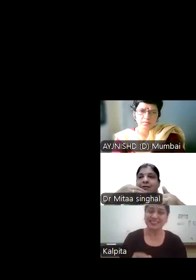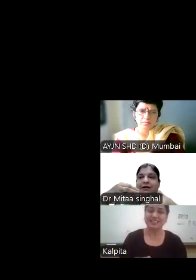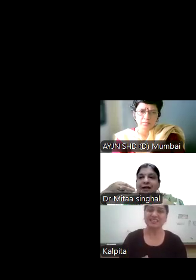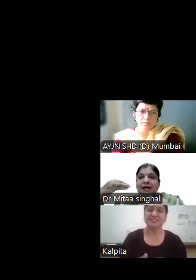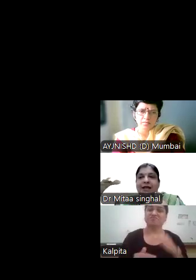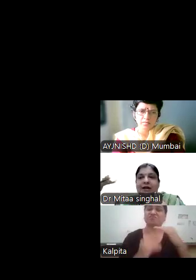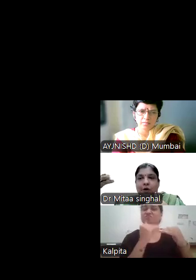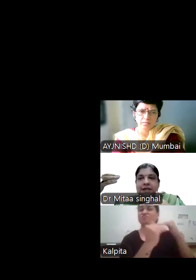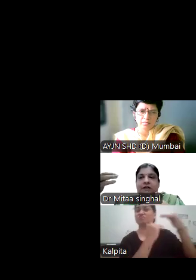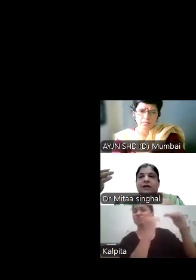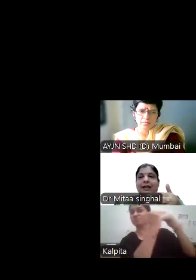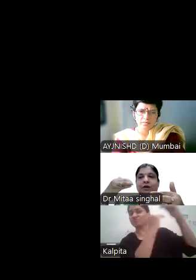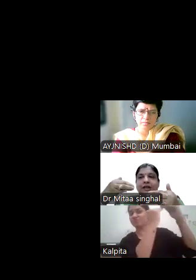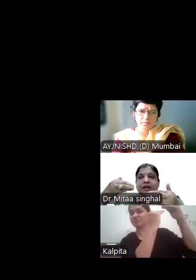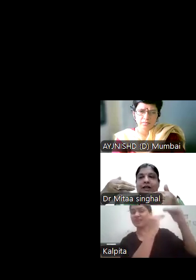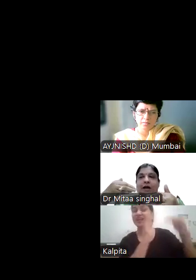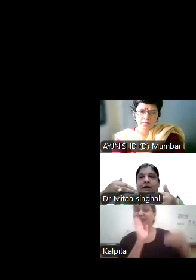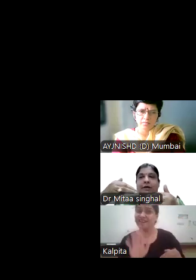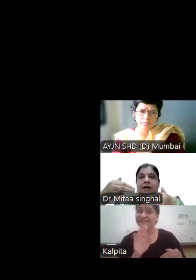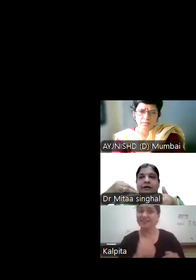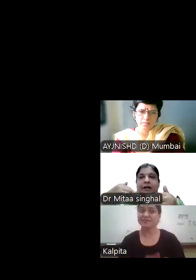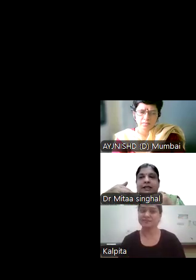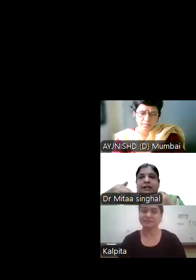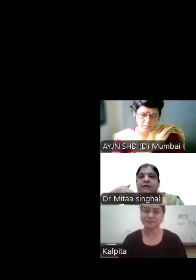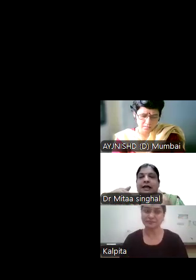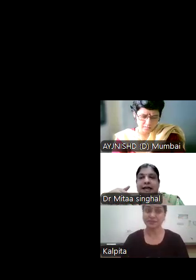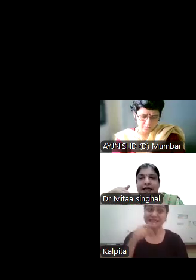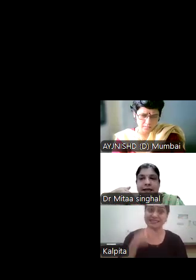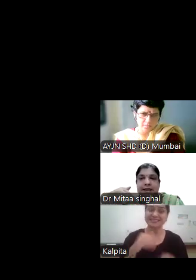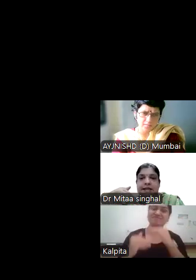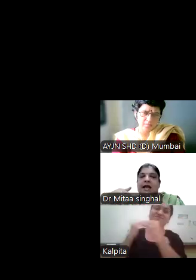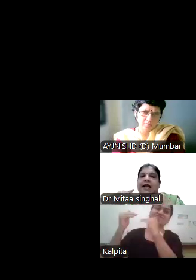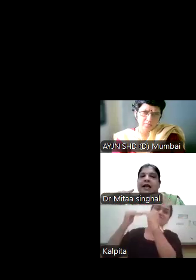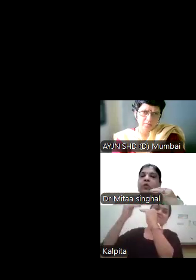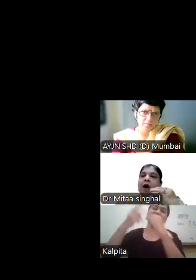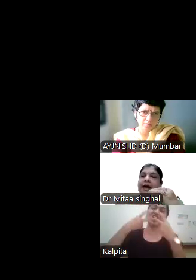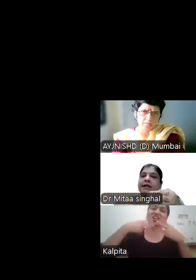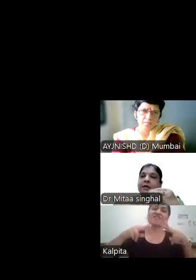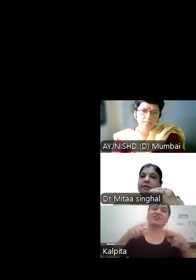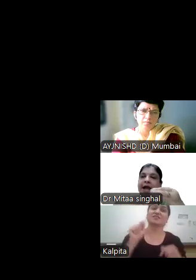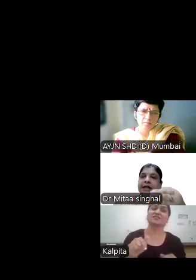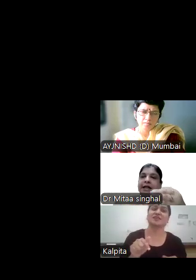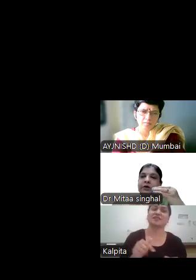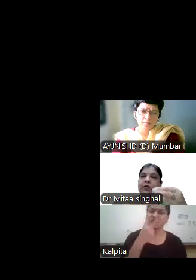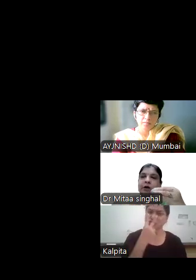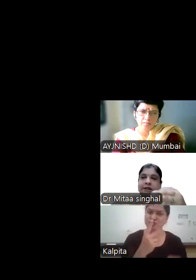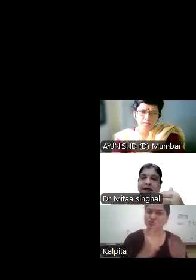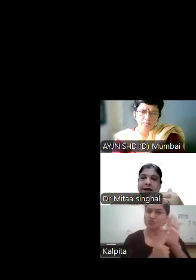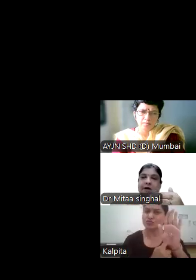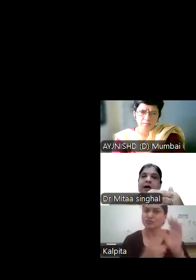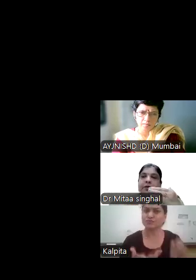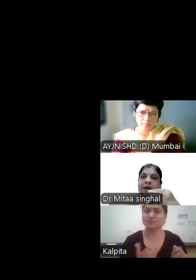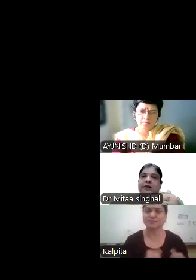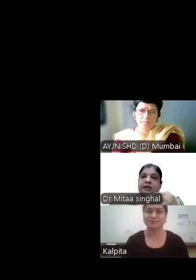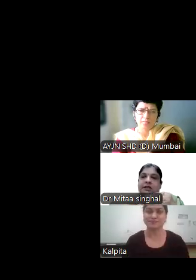milestones, it will prevent the rolling. So we need to check the developmental reflexes will indicate us like why the milestone was